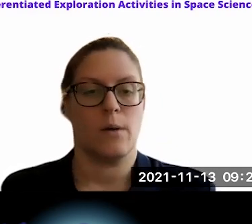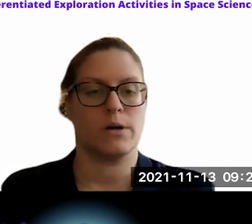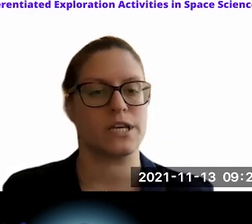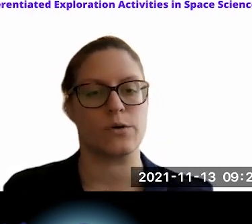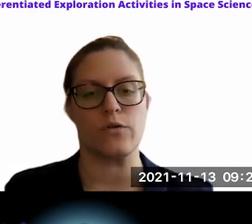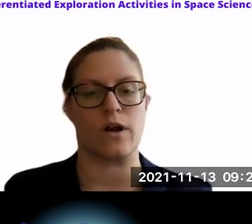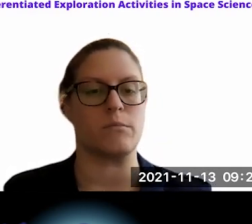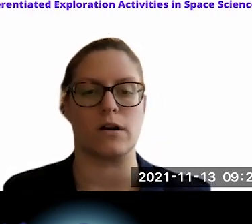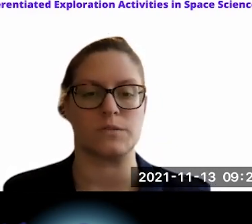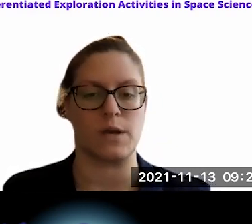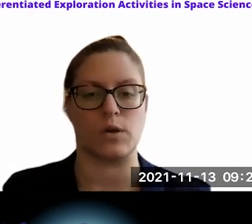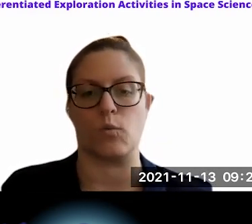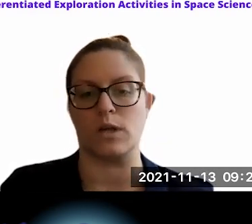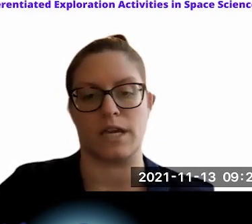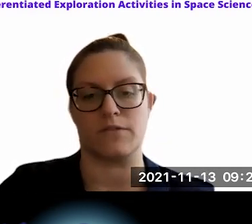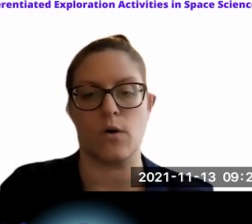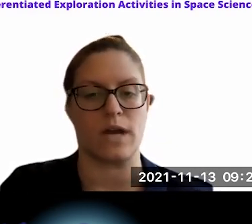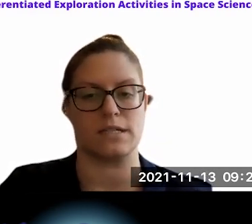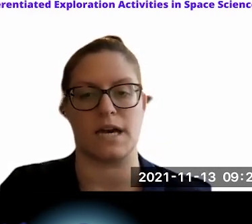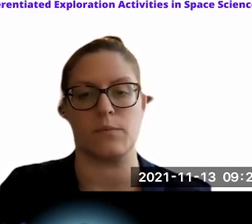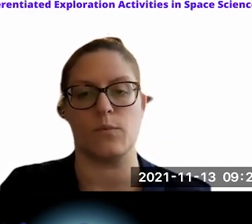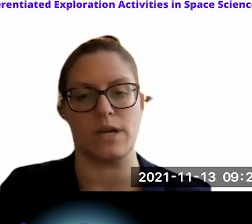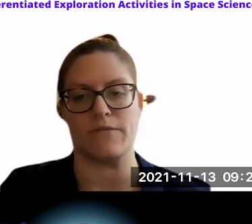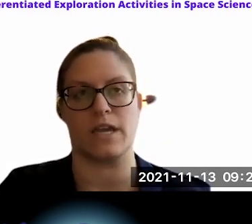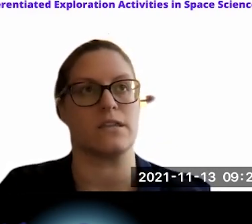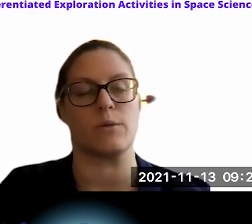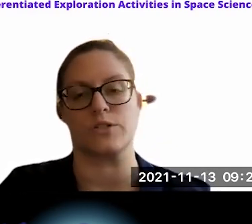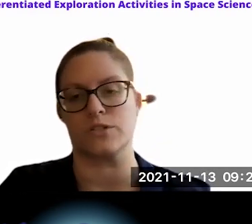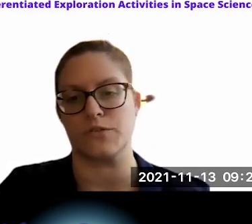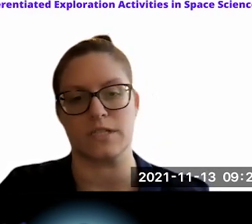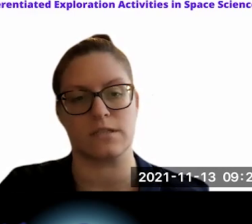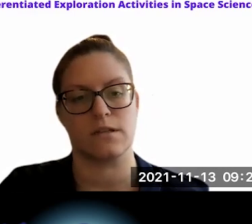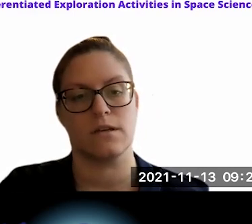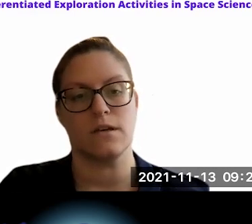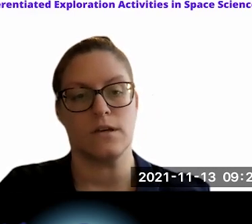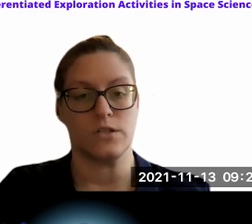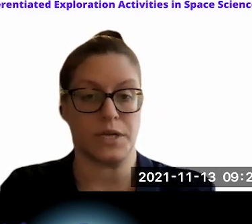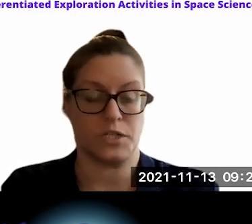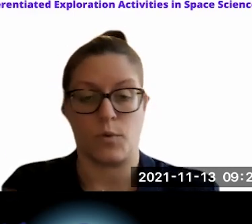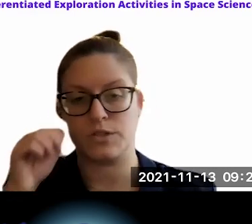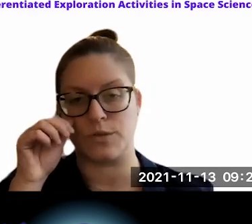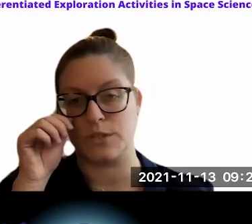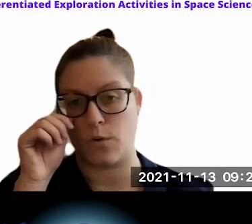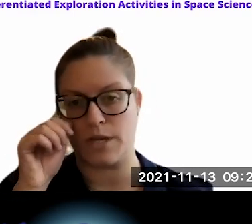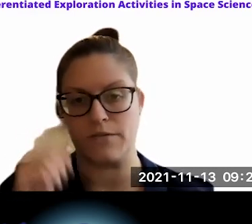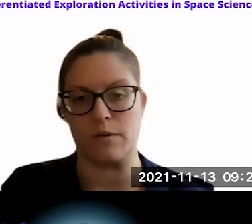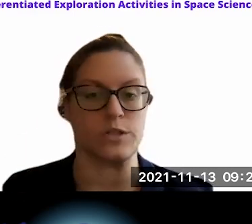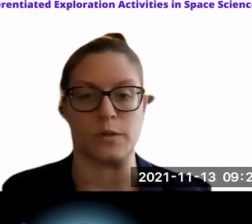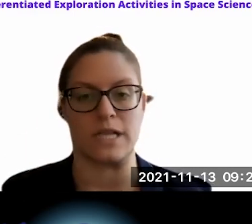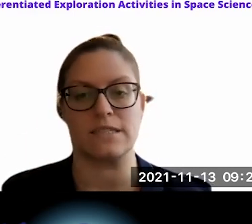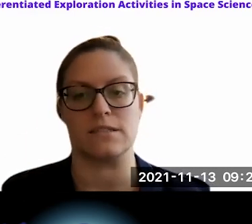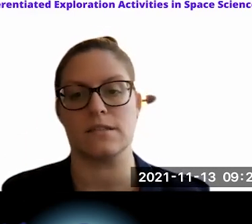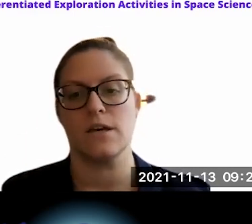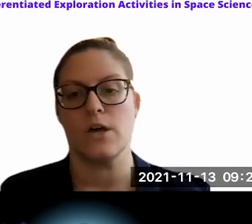time, much like a rover on Mars may read one line of code at a time when navigating the Martian surface. To engage more students or even